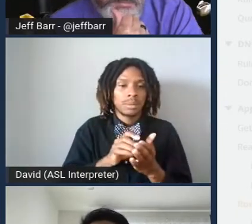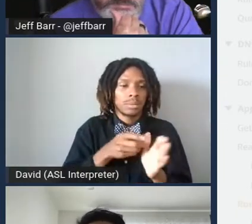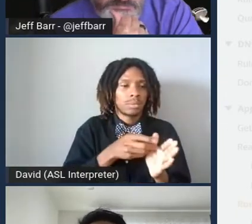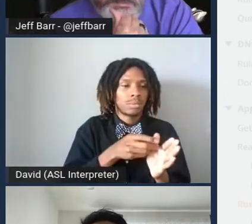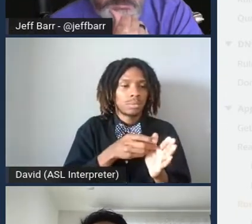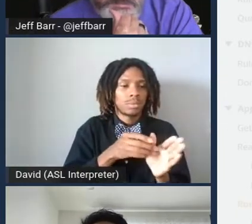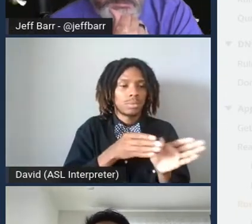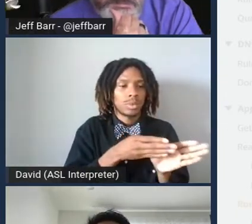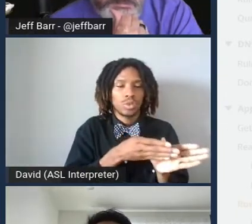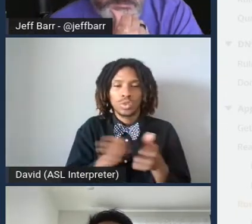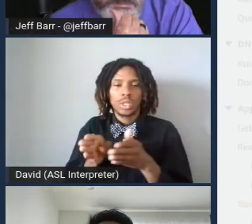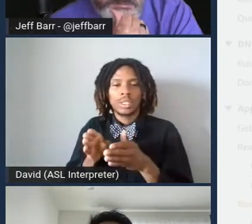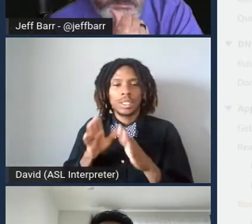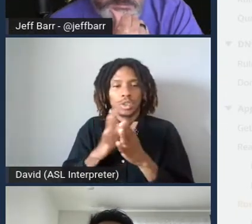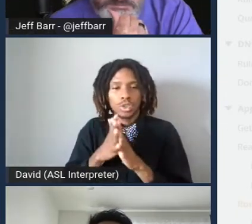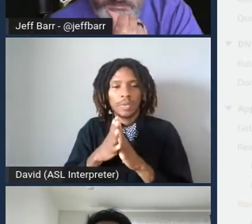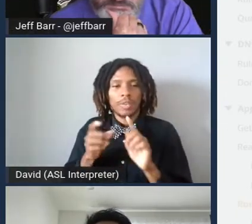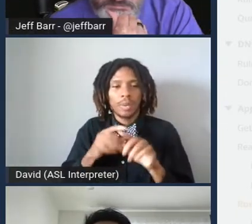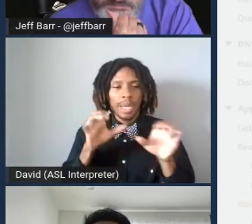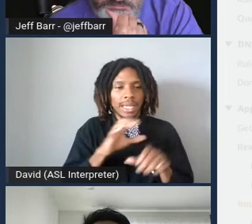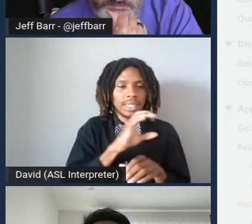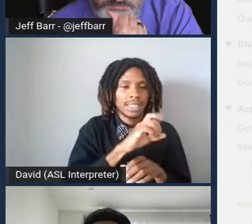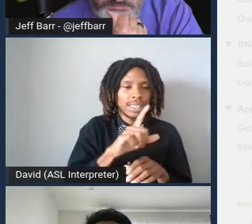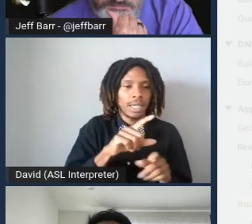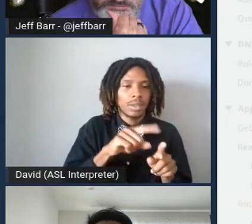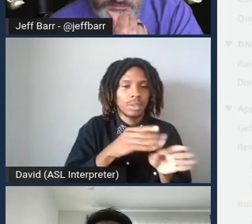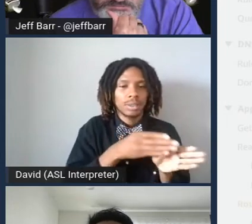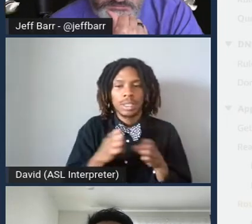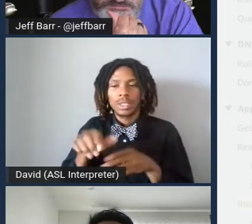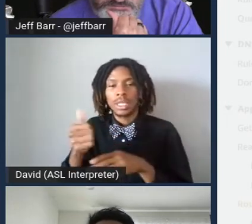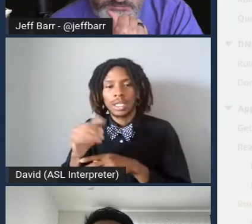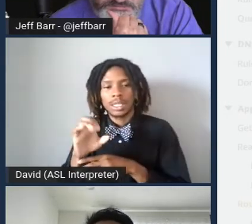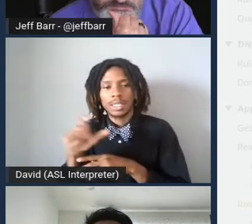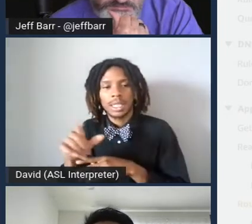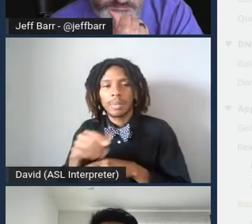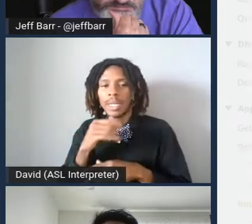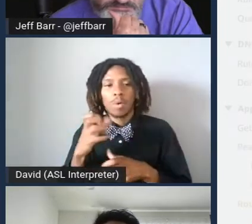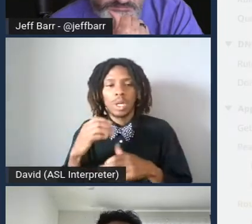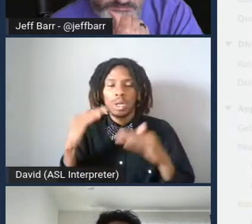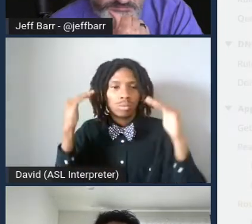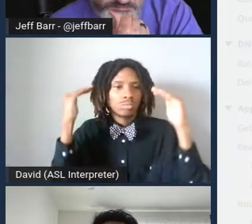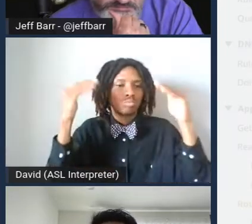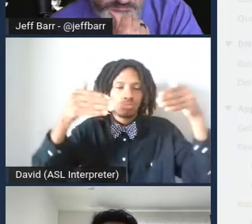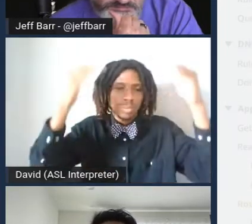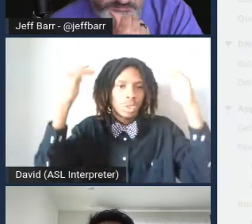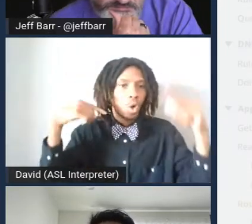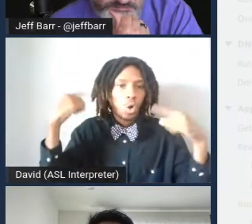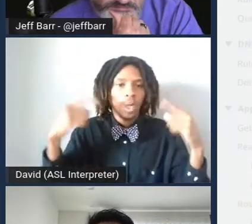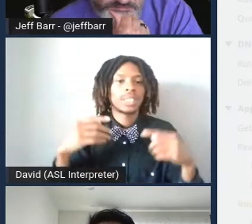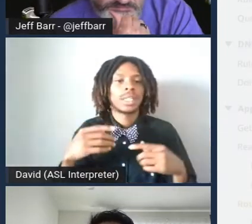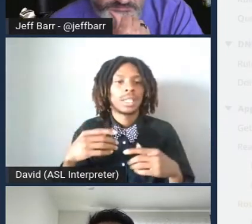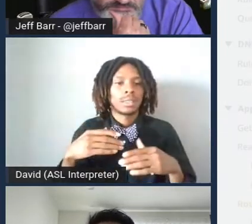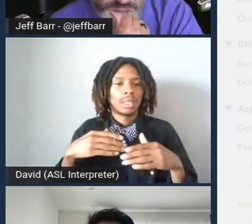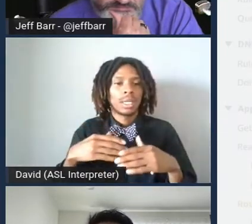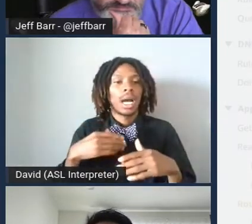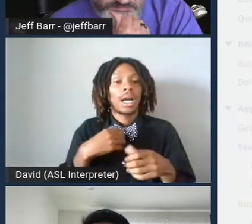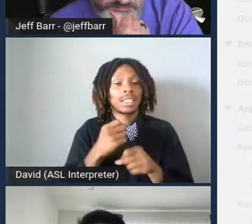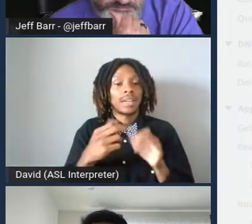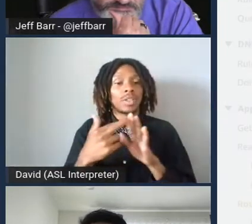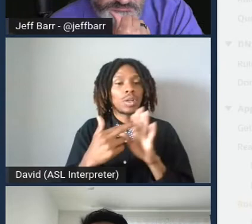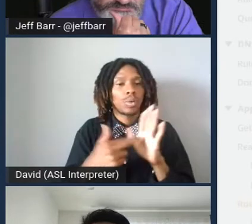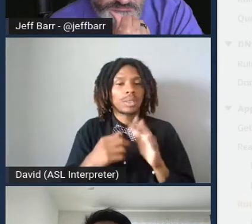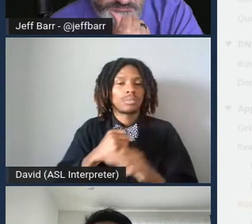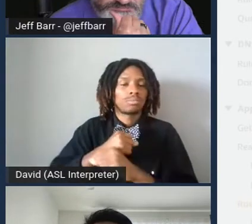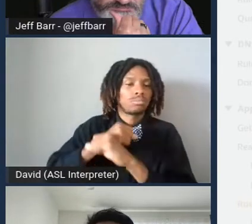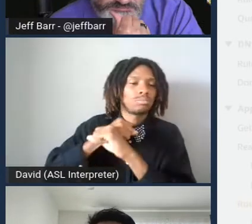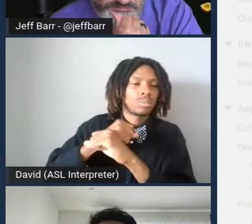to another, but they don't want that automation to go crazy and take out too many capacity at a time. Our safety rules are designed to safeguard